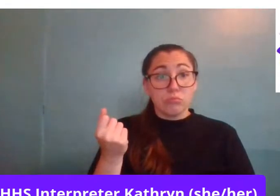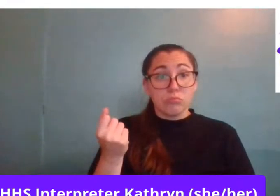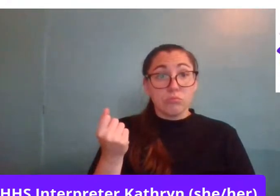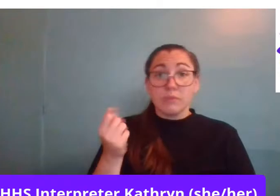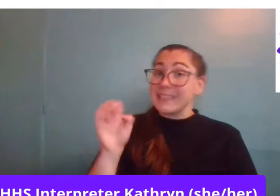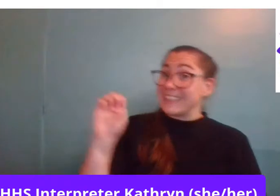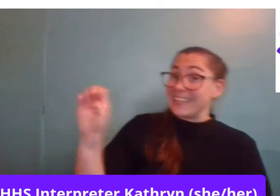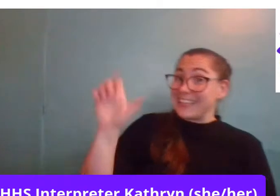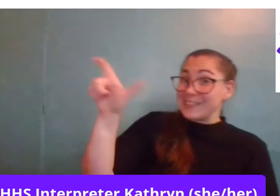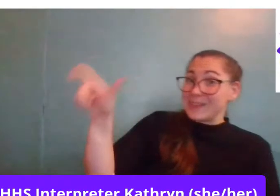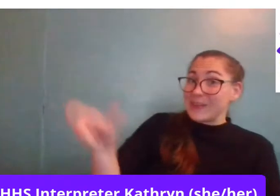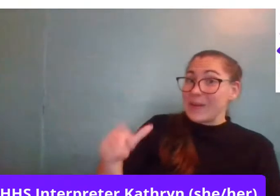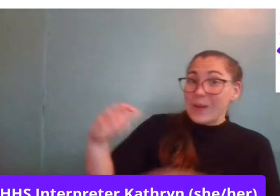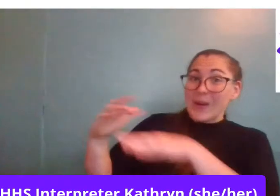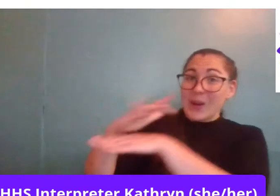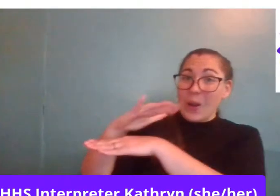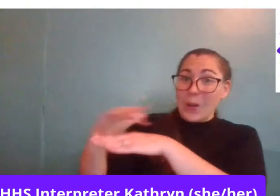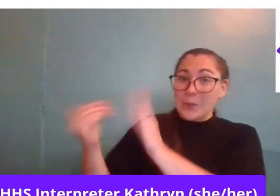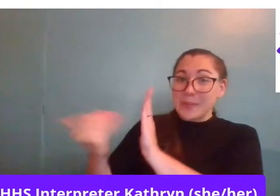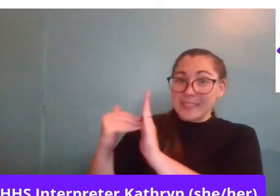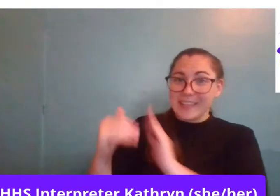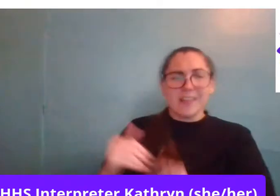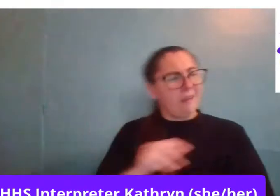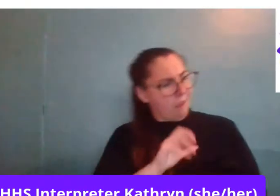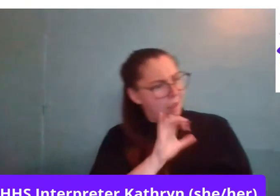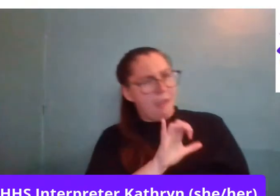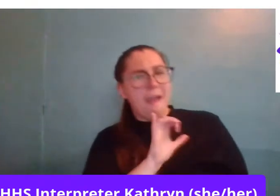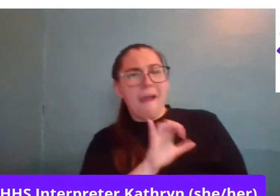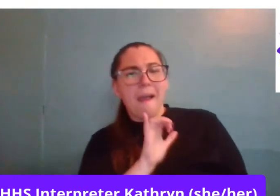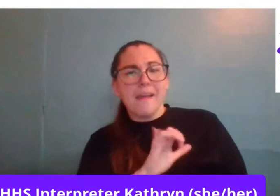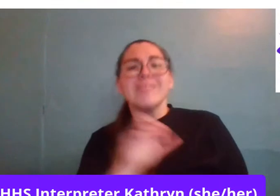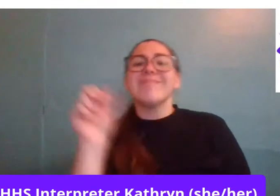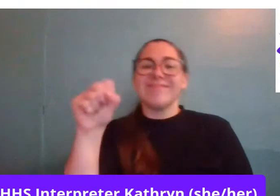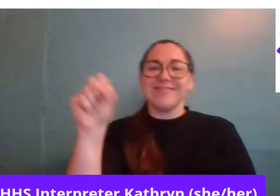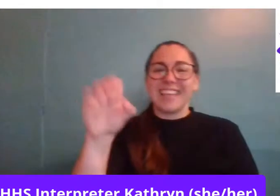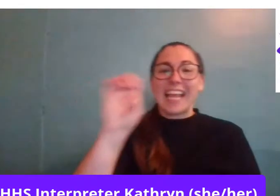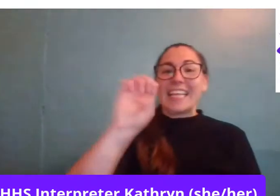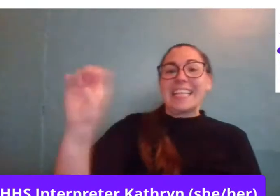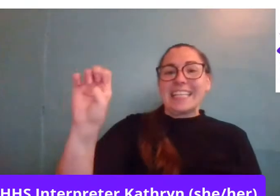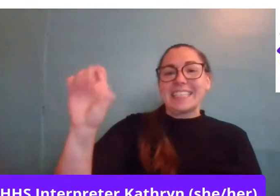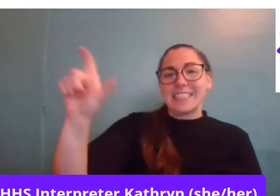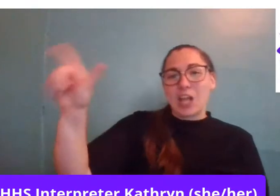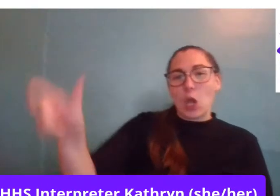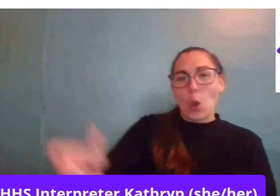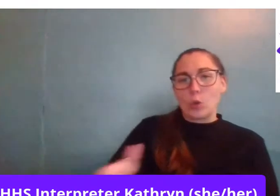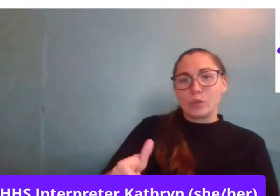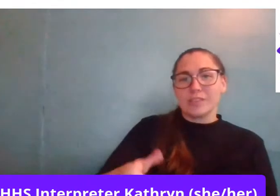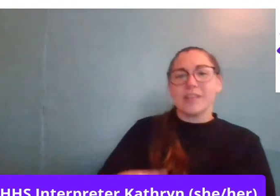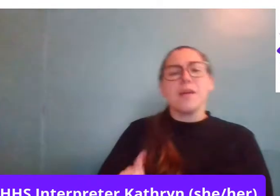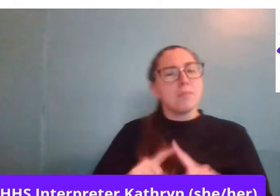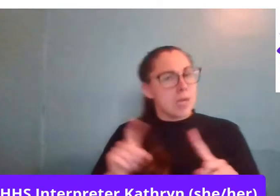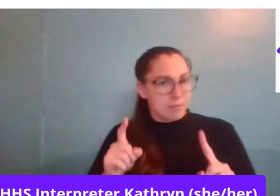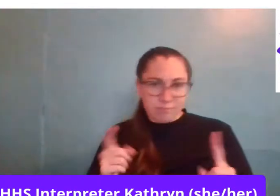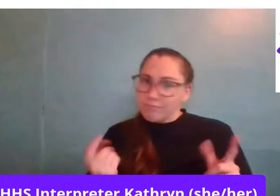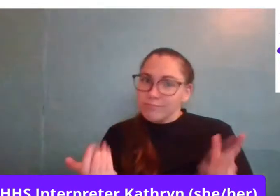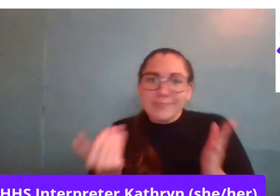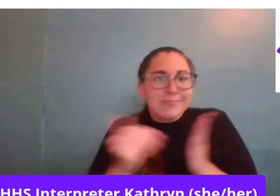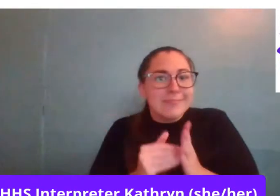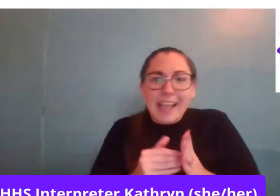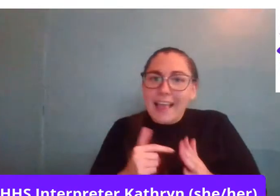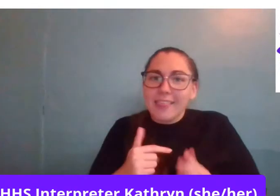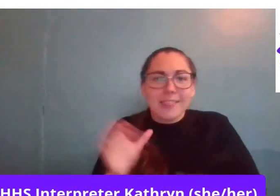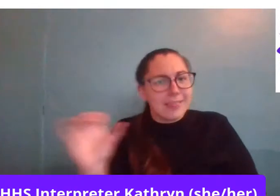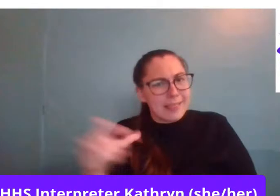Coast again, Dave. All right. Yes, East Coast. But however, like I said, I